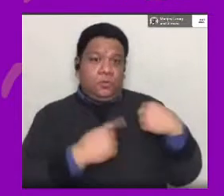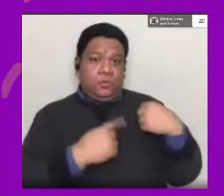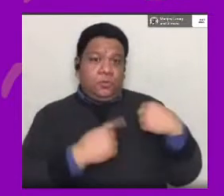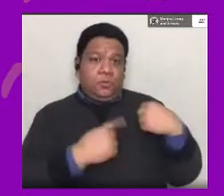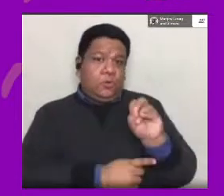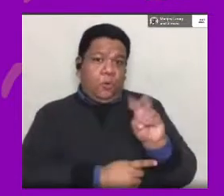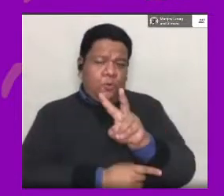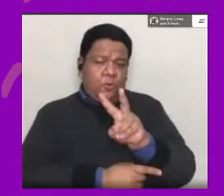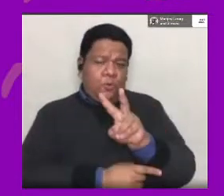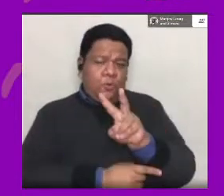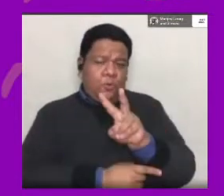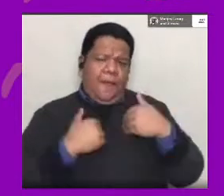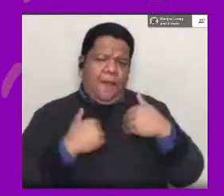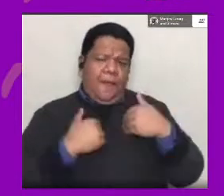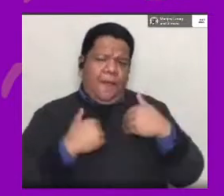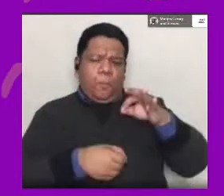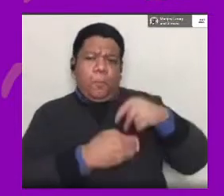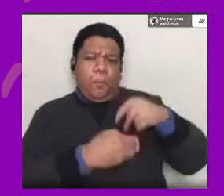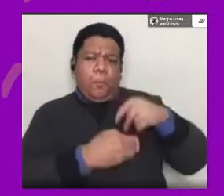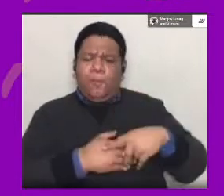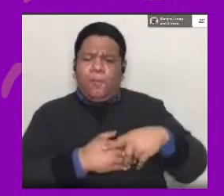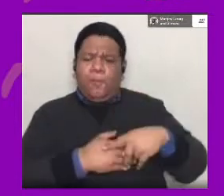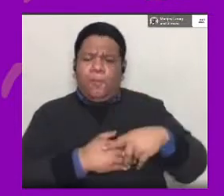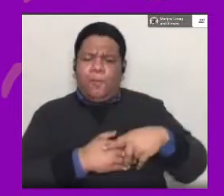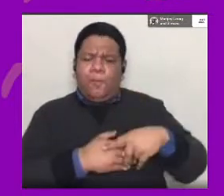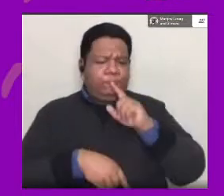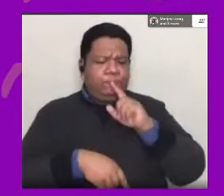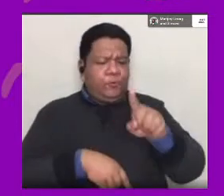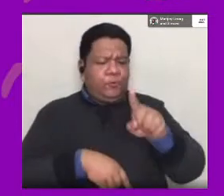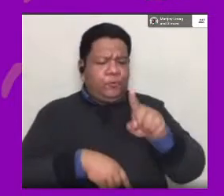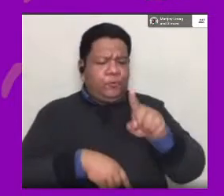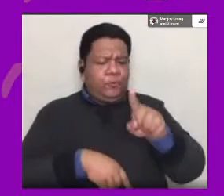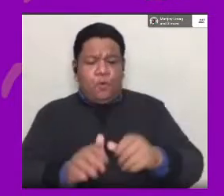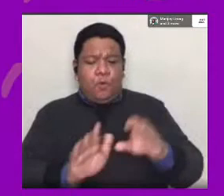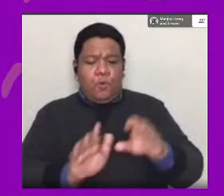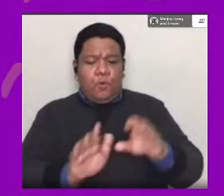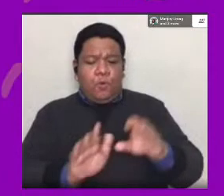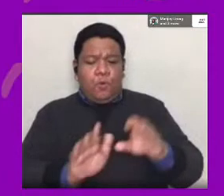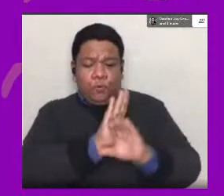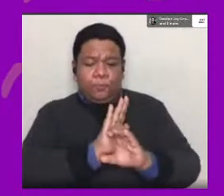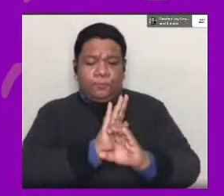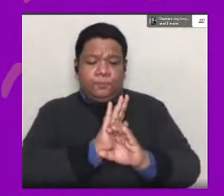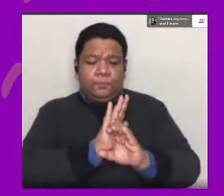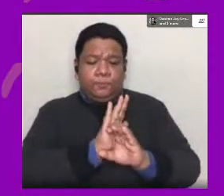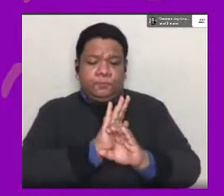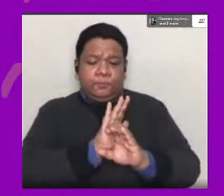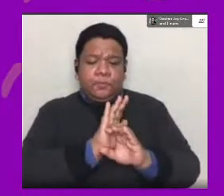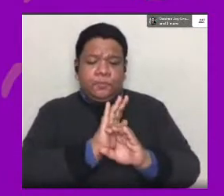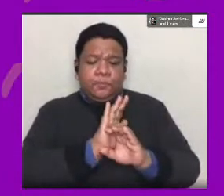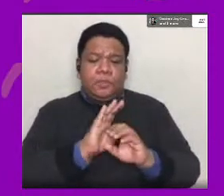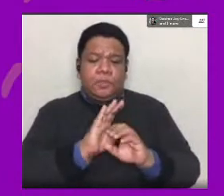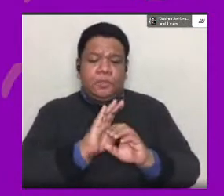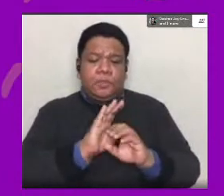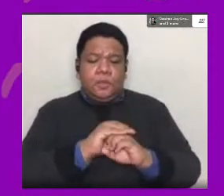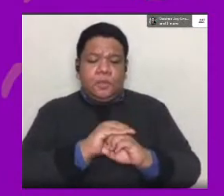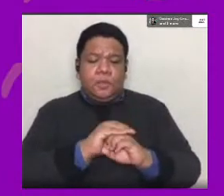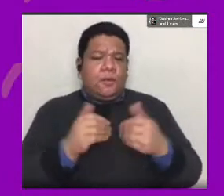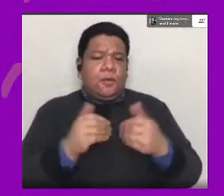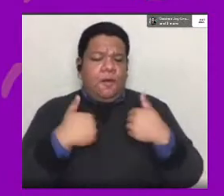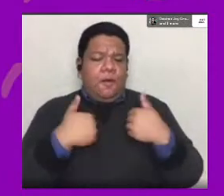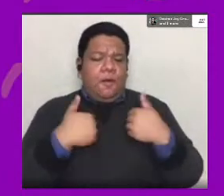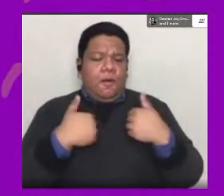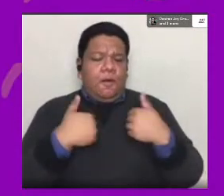programs that carry out the constitutional mandate to monitor government compliance with human rights treaty